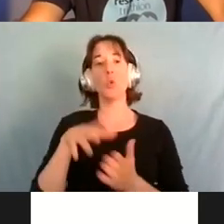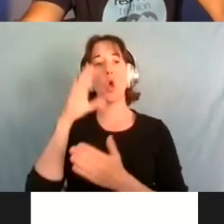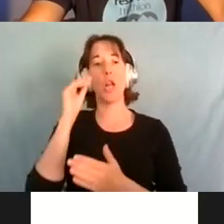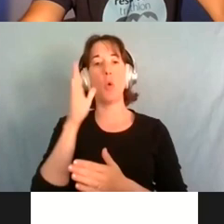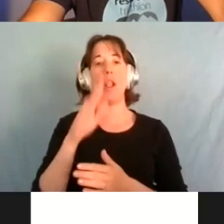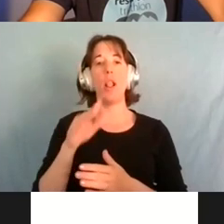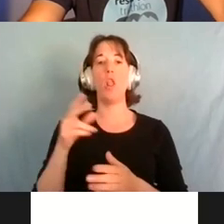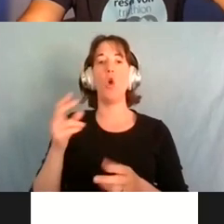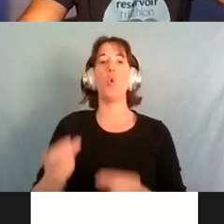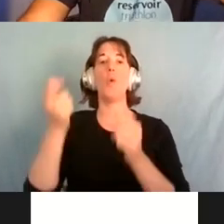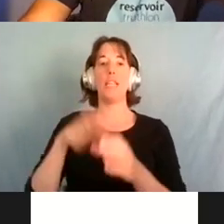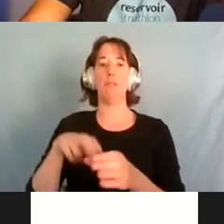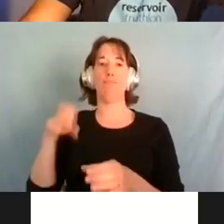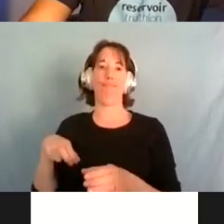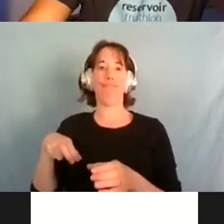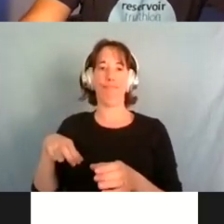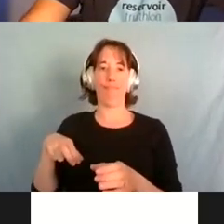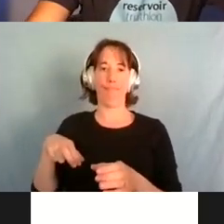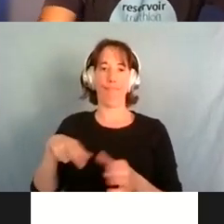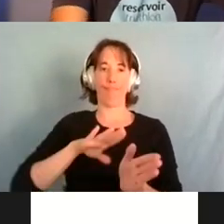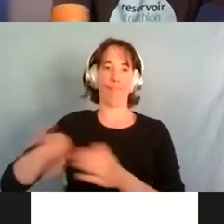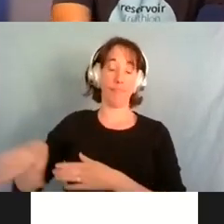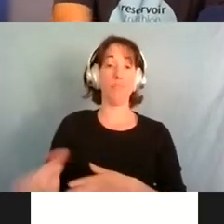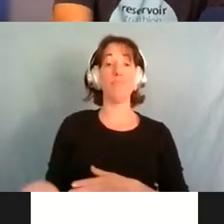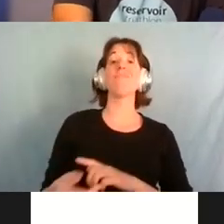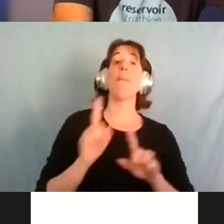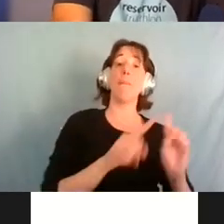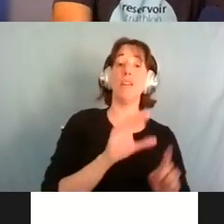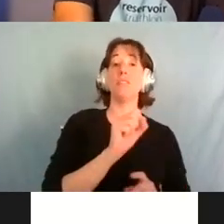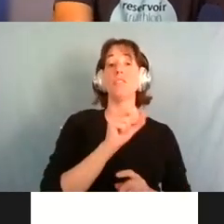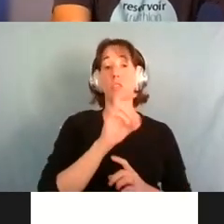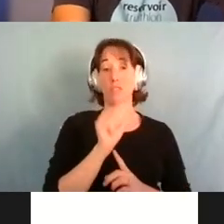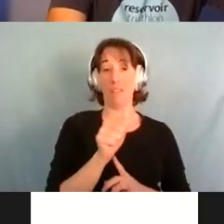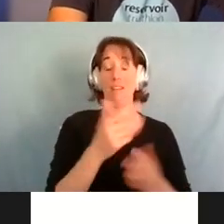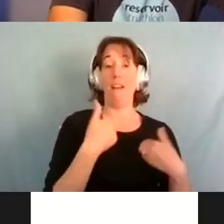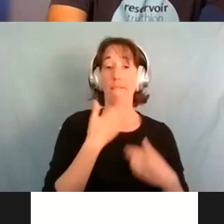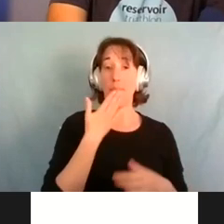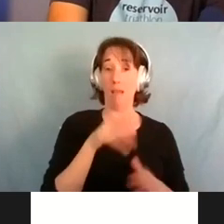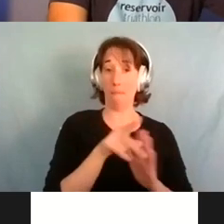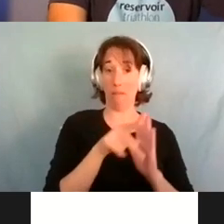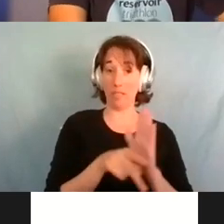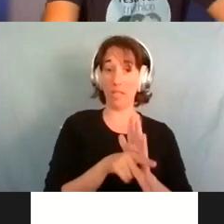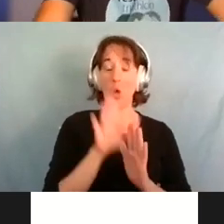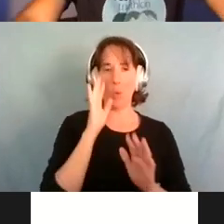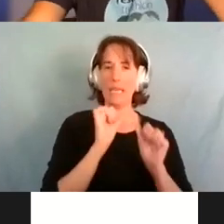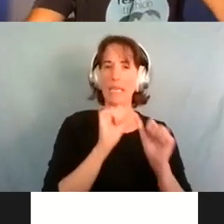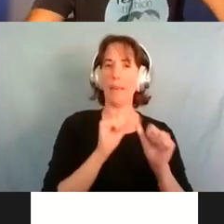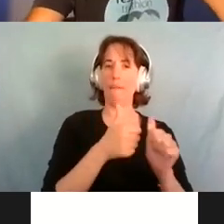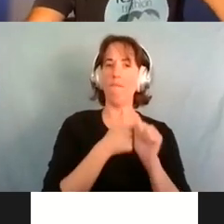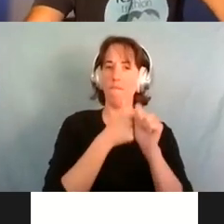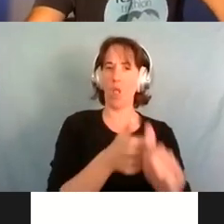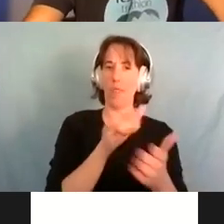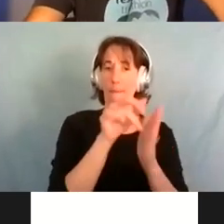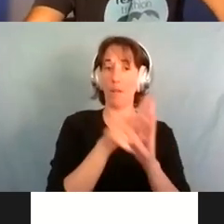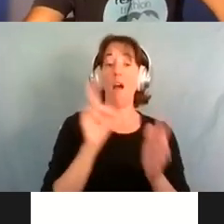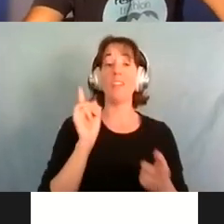SARSA has a bad policy, it's going to keep on following that policy until it learns through trial and error that policy